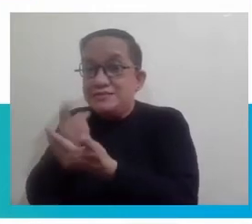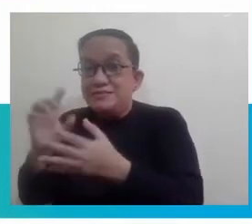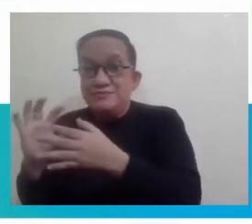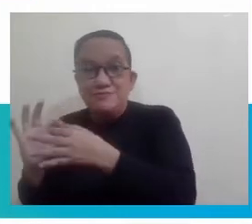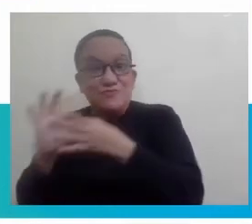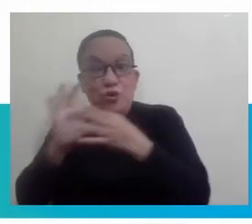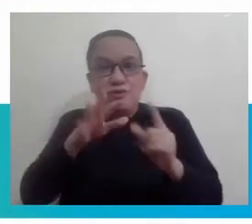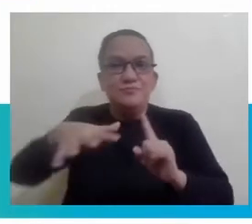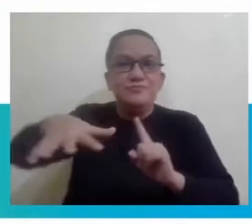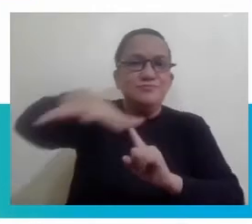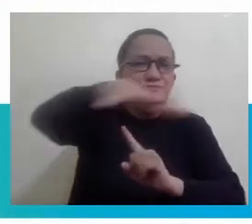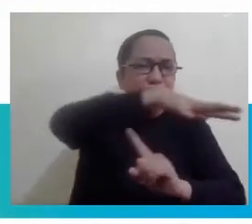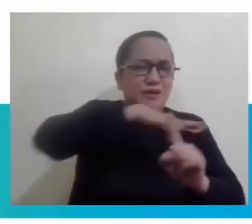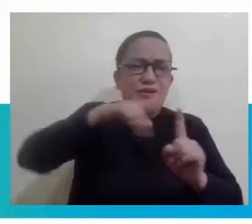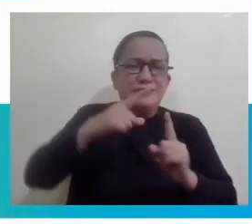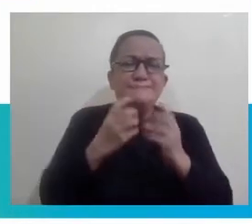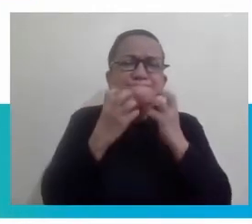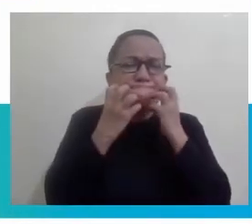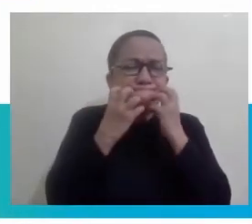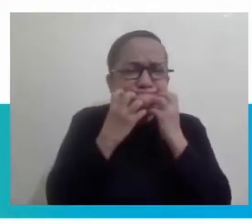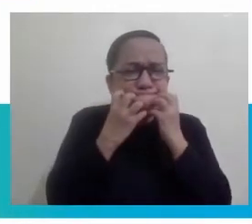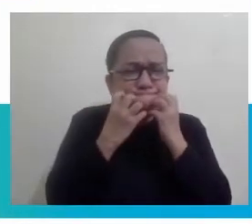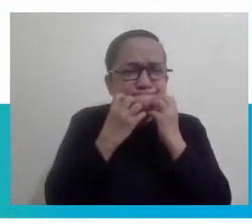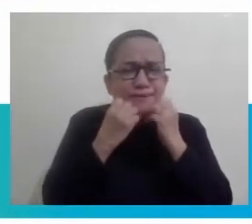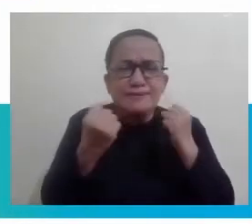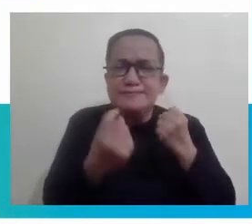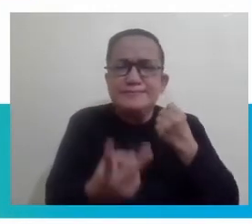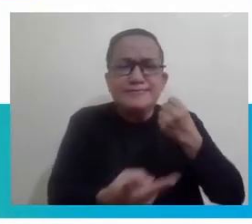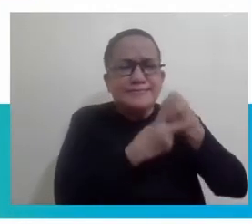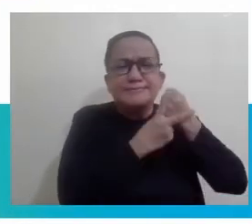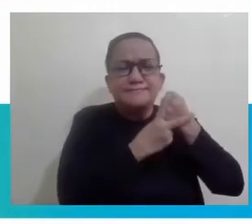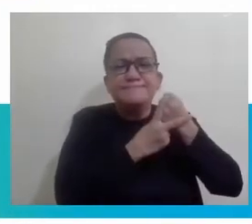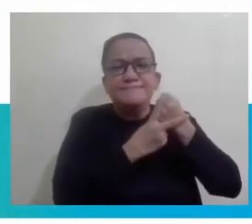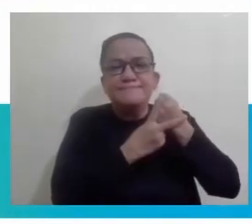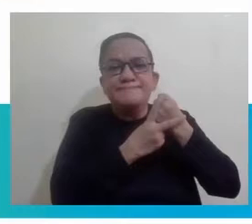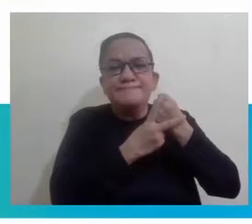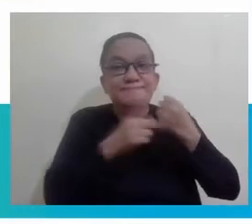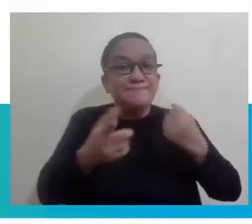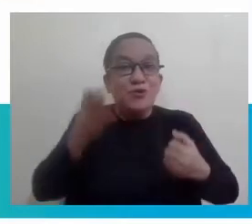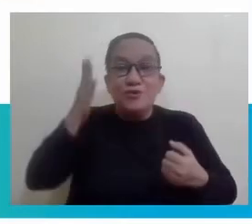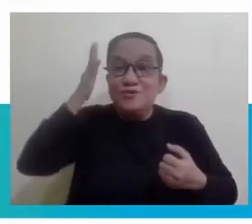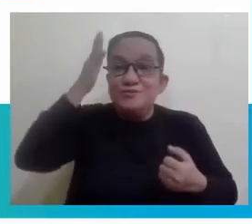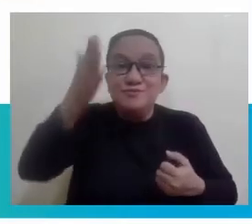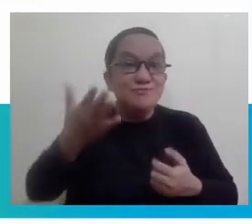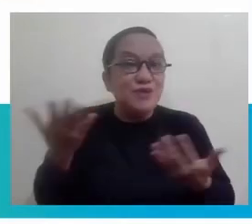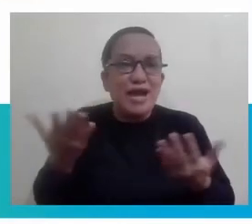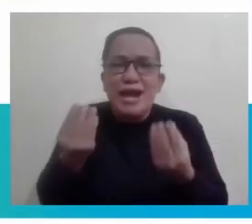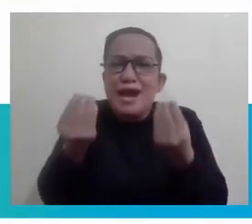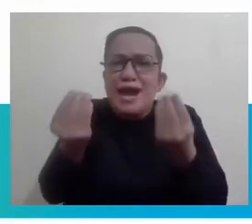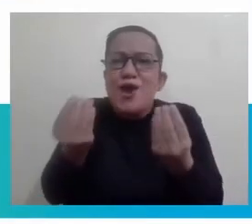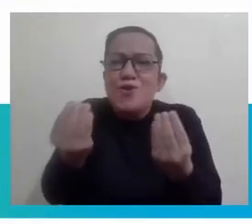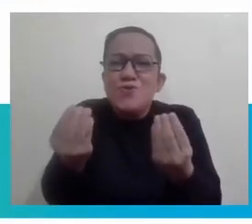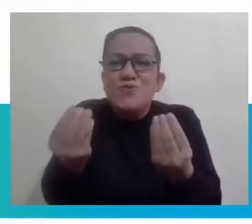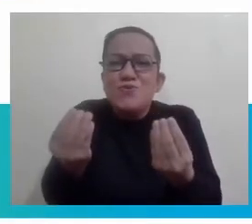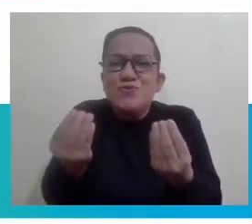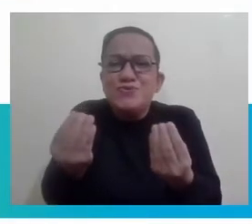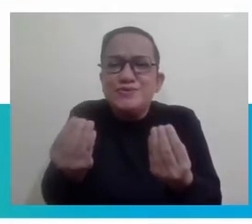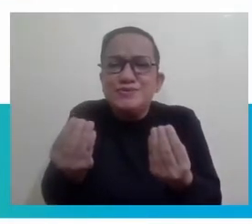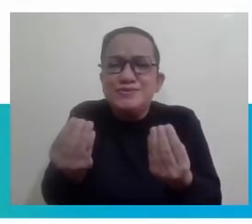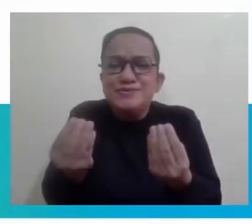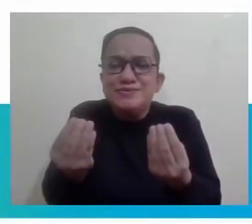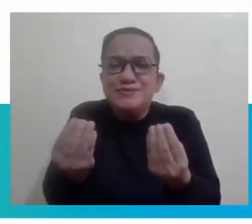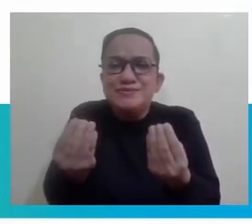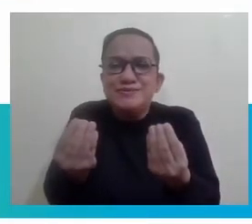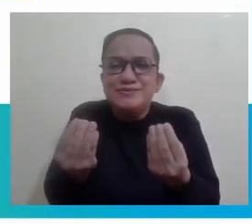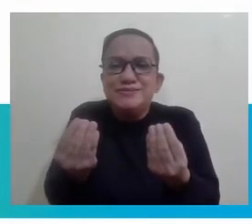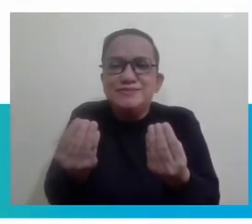Earth. One way to do this could, for example, be by channeling our investments for sustainable